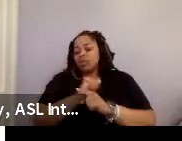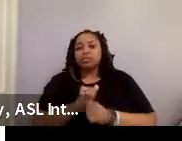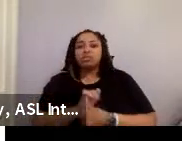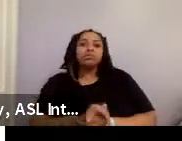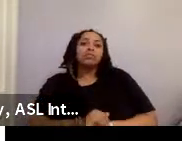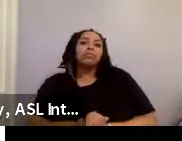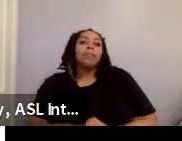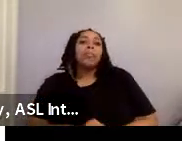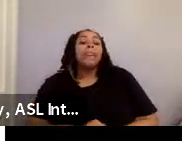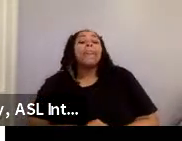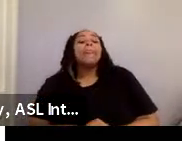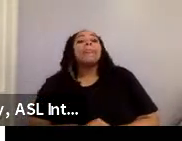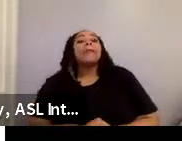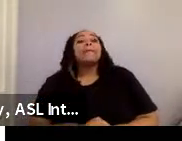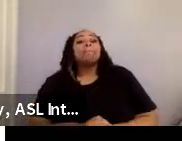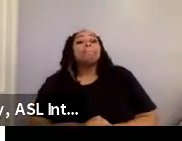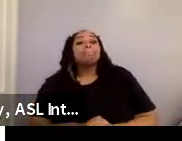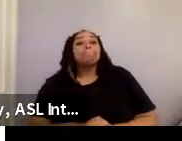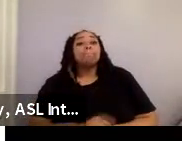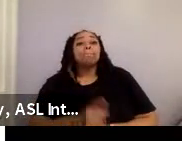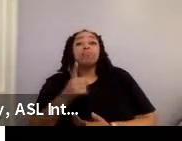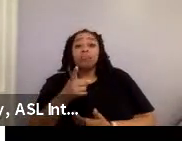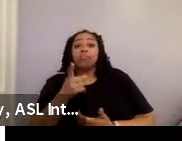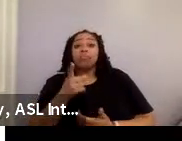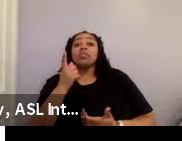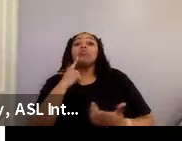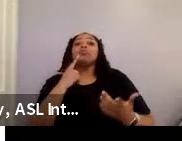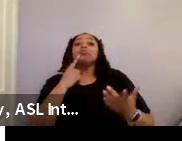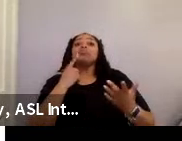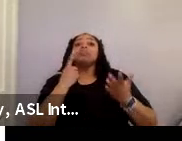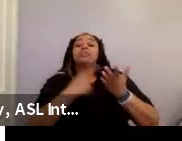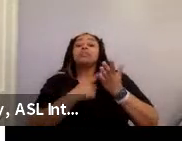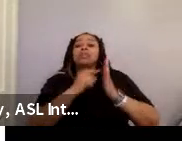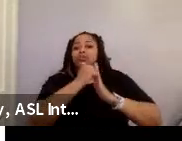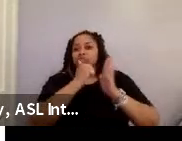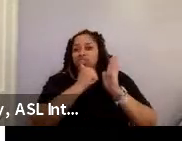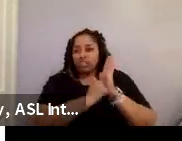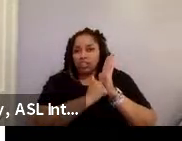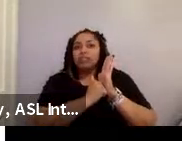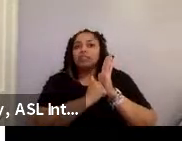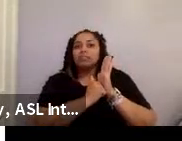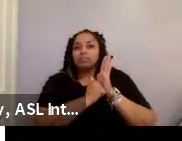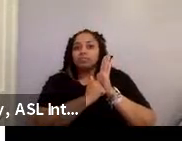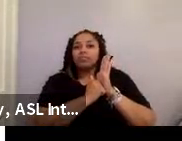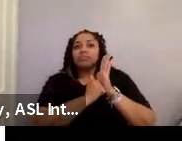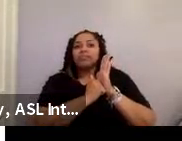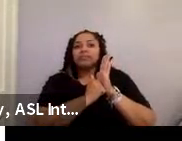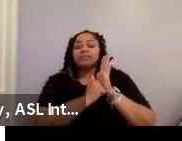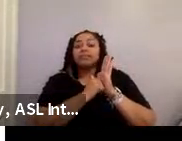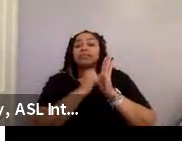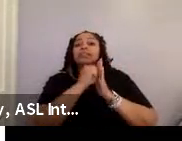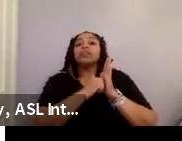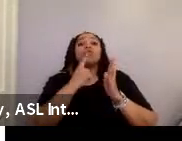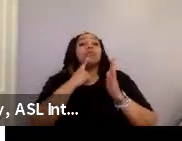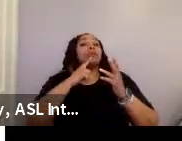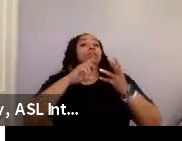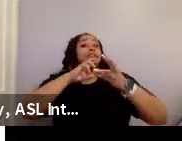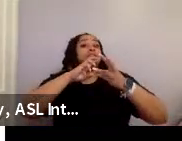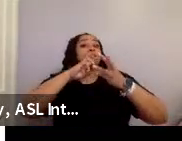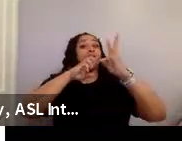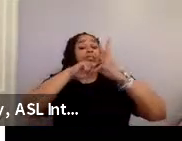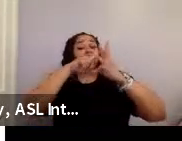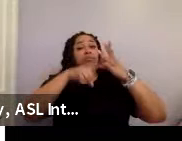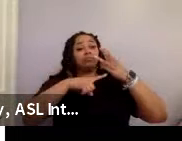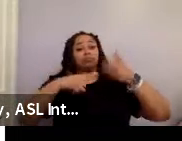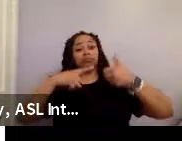please. Slide 5. Slide 5, we were covering today's agenda. Today's agenda will be in 6 parts. The first